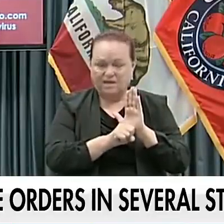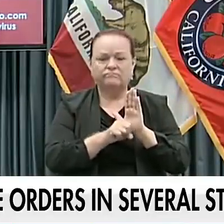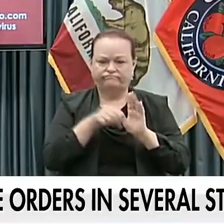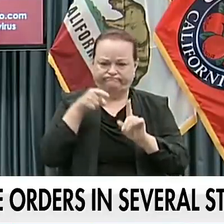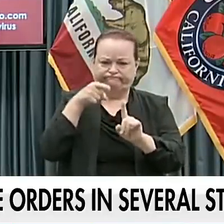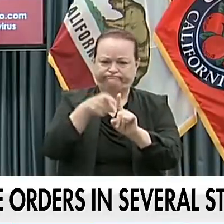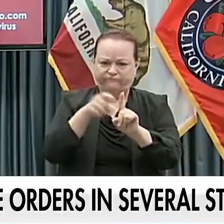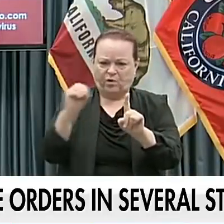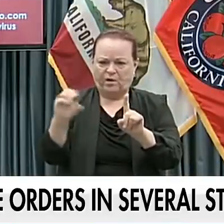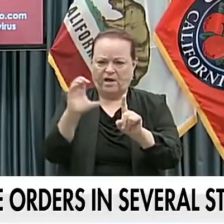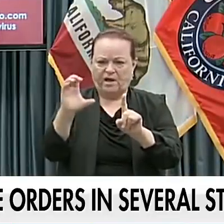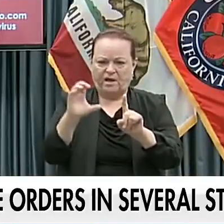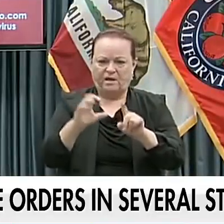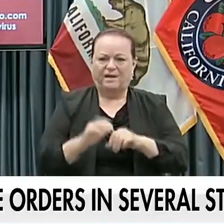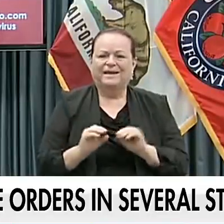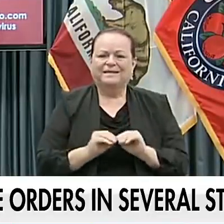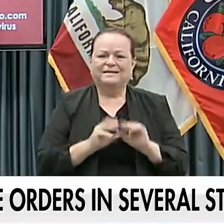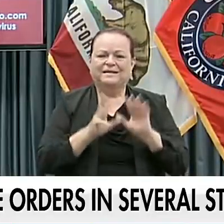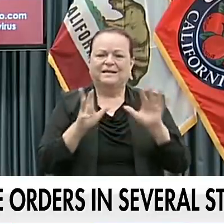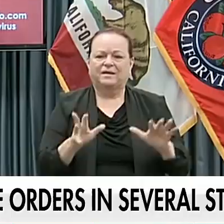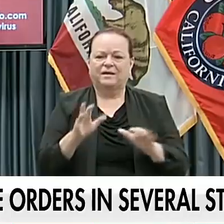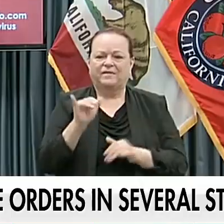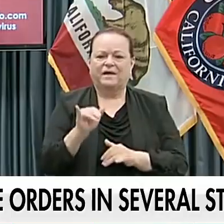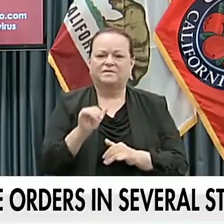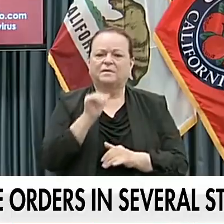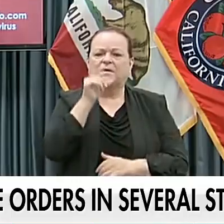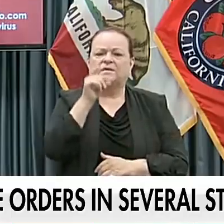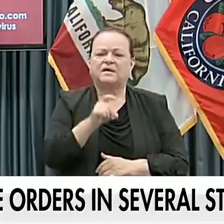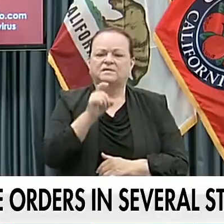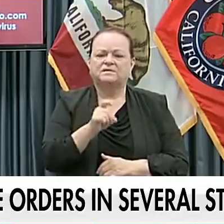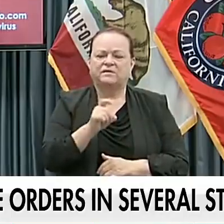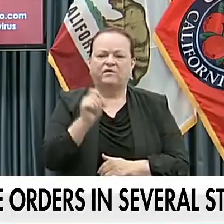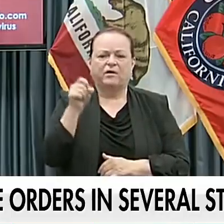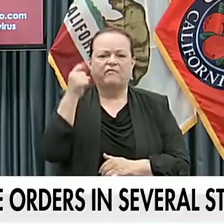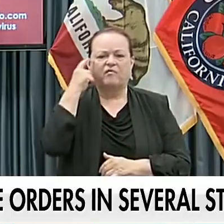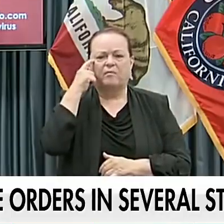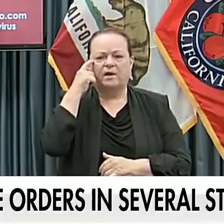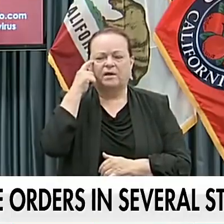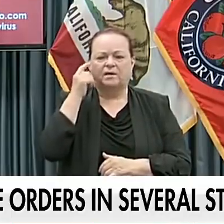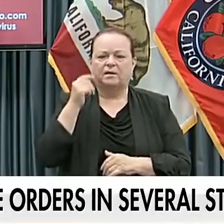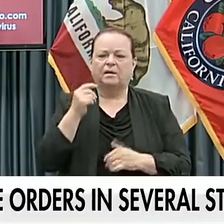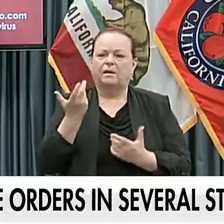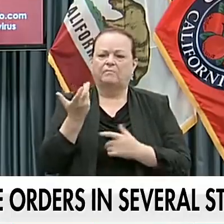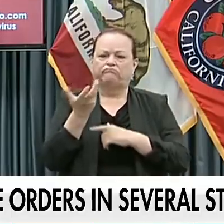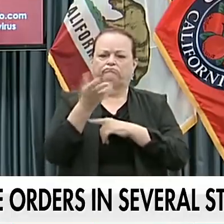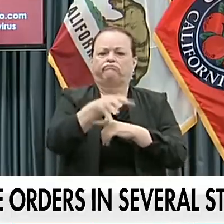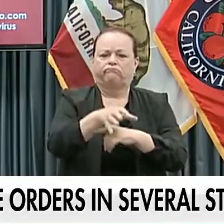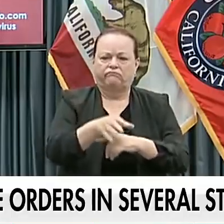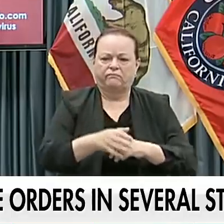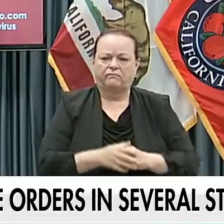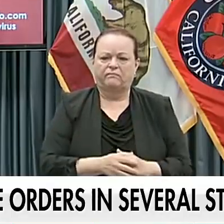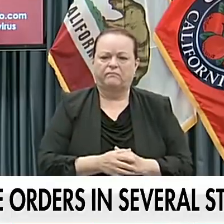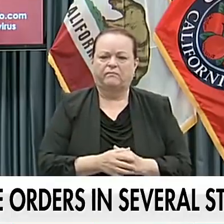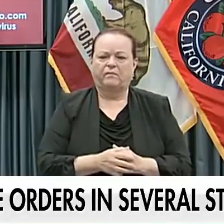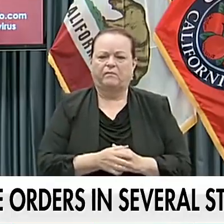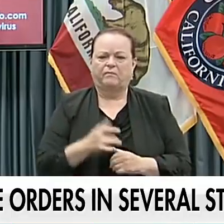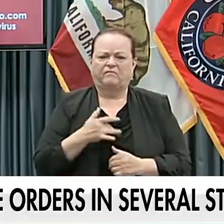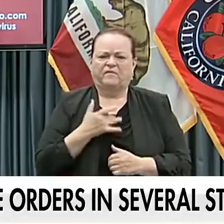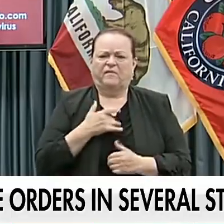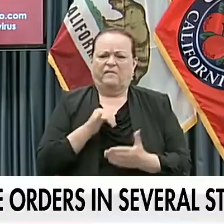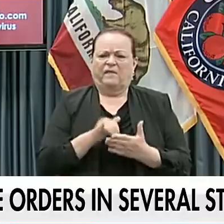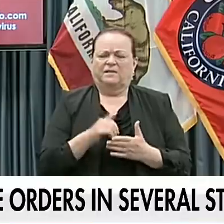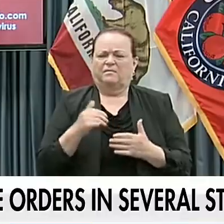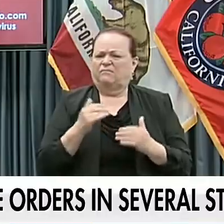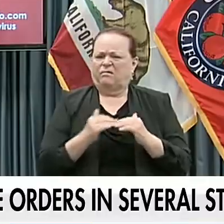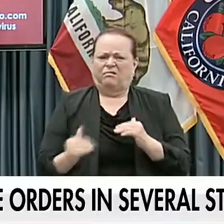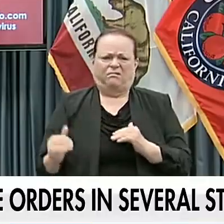of unnecessary government overreach. His actions are arbitrary and capricious, and is an